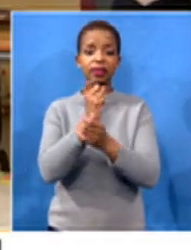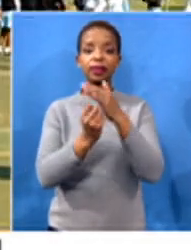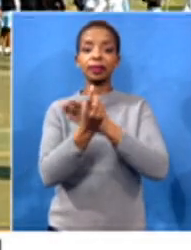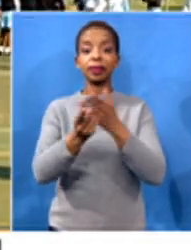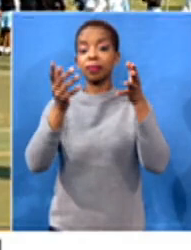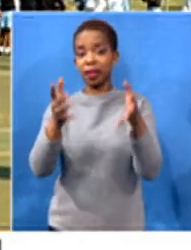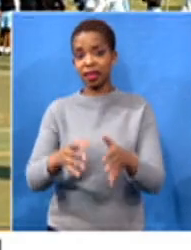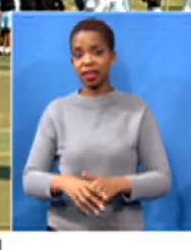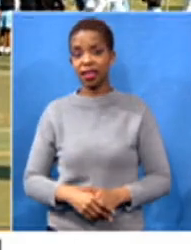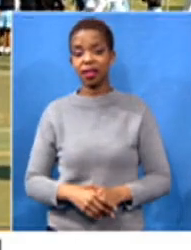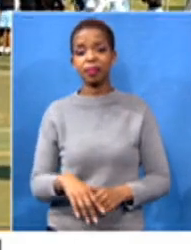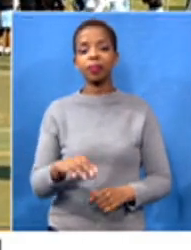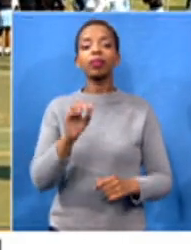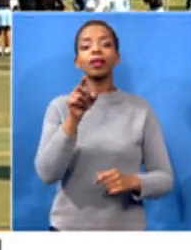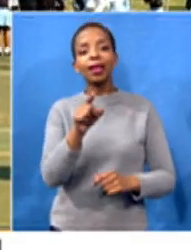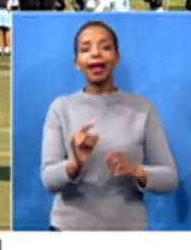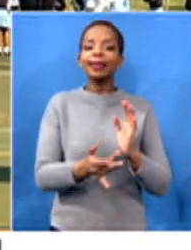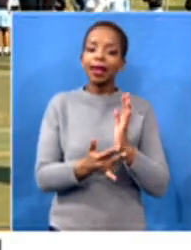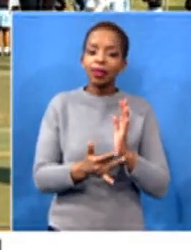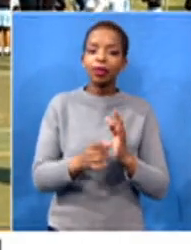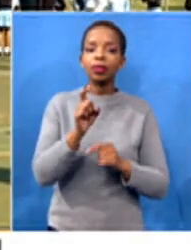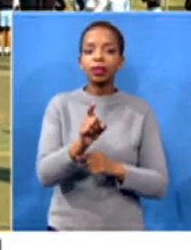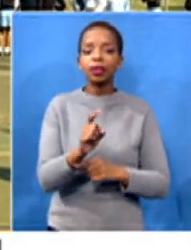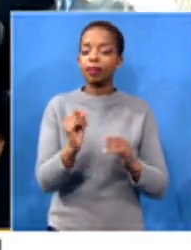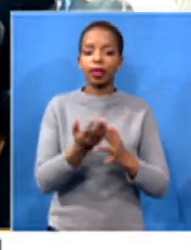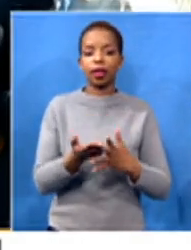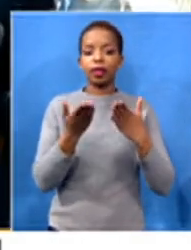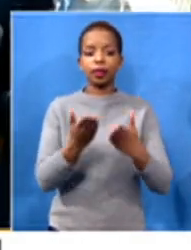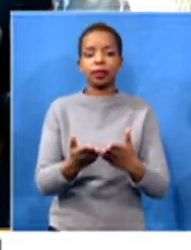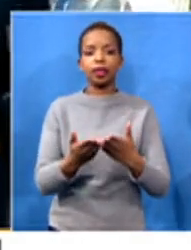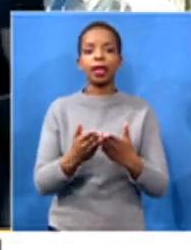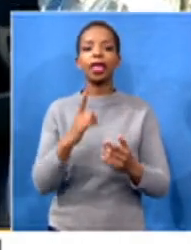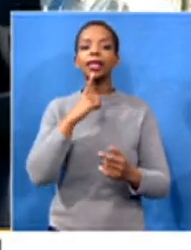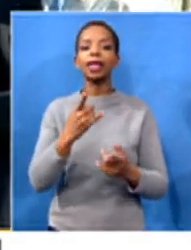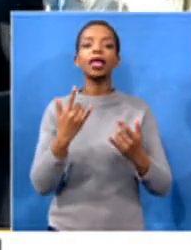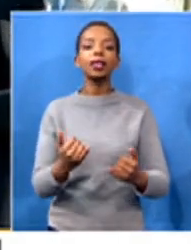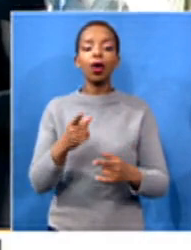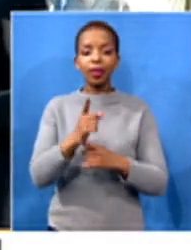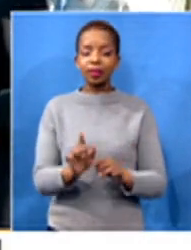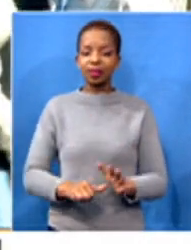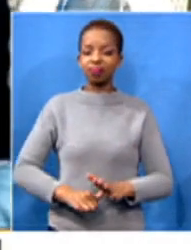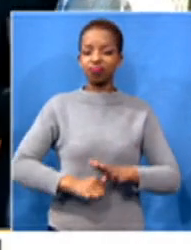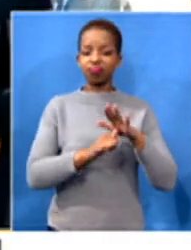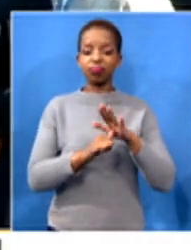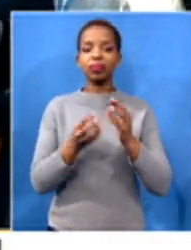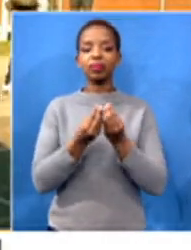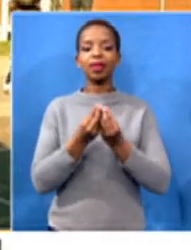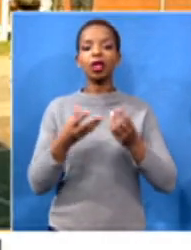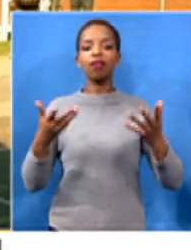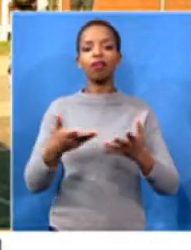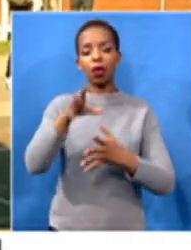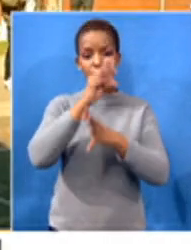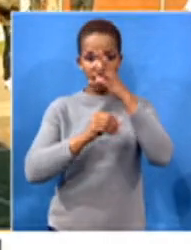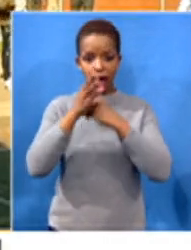digital technologies has to be in place. It has to be now the foundation and the fundamental aspects of teaching and learning. And so we